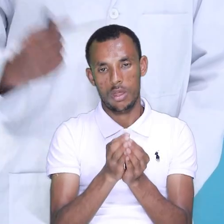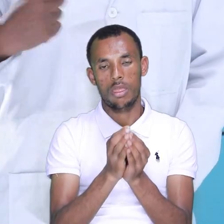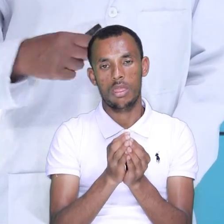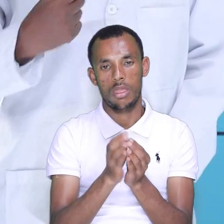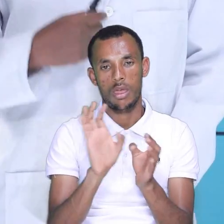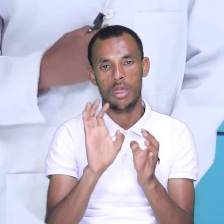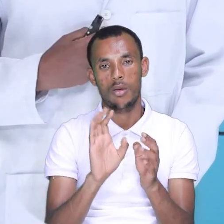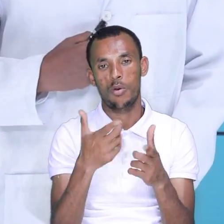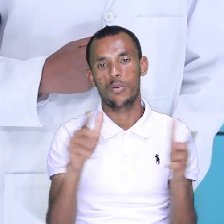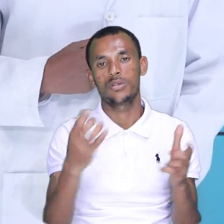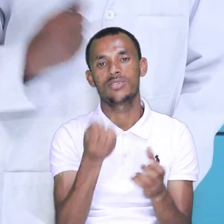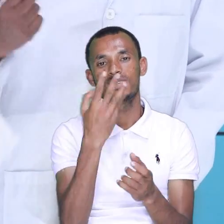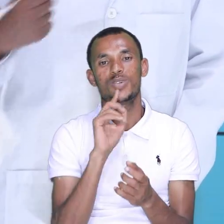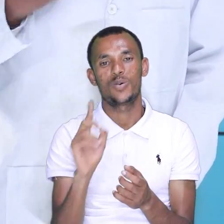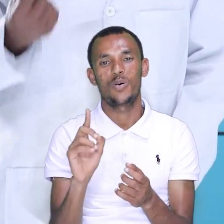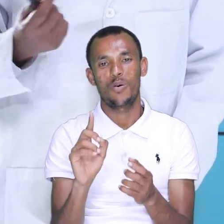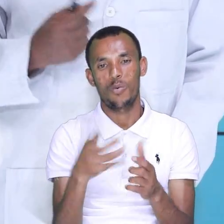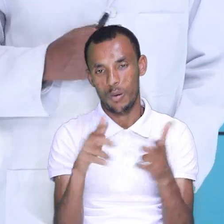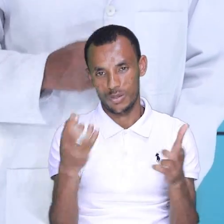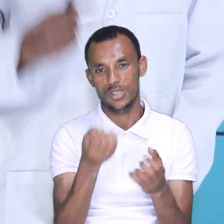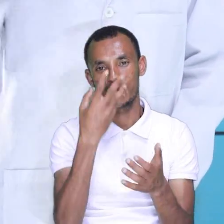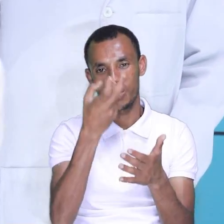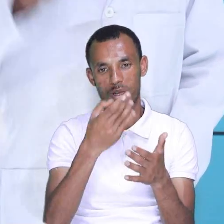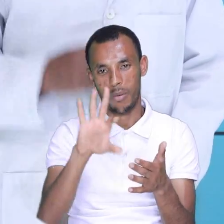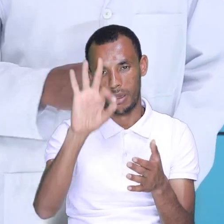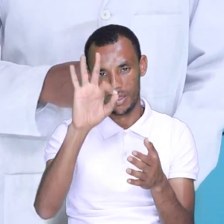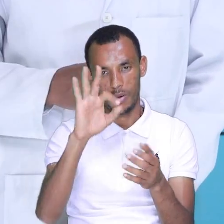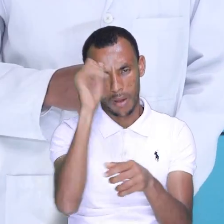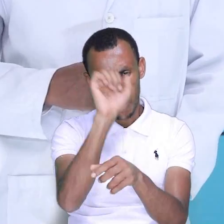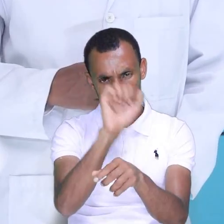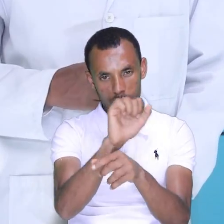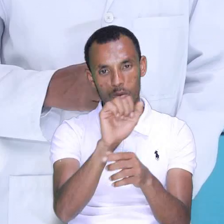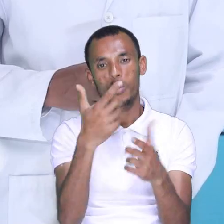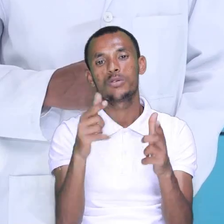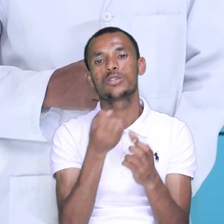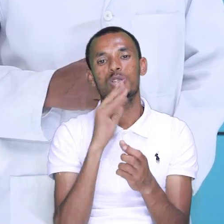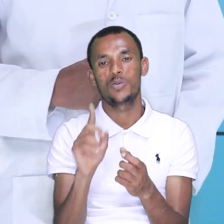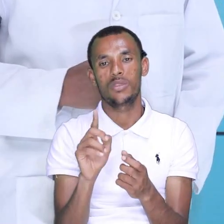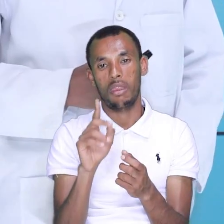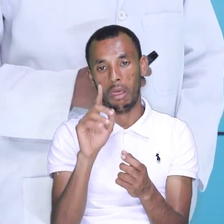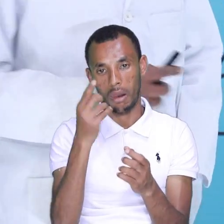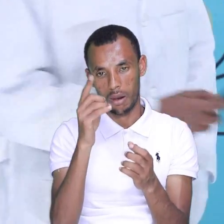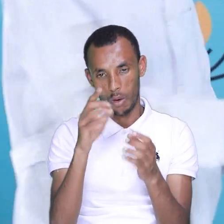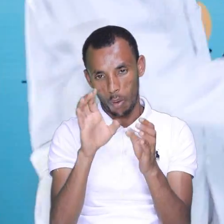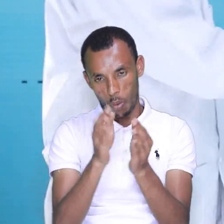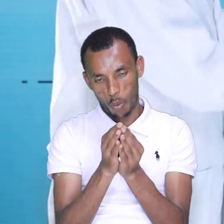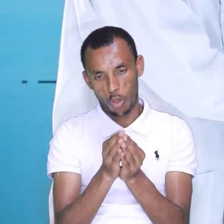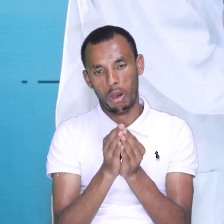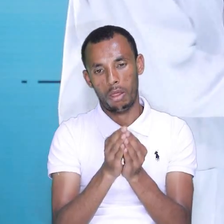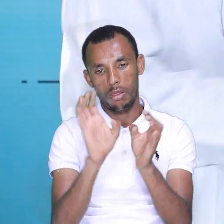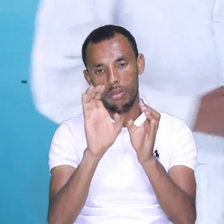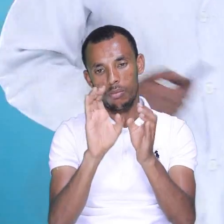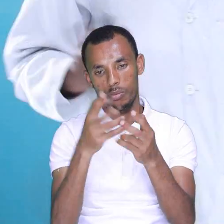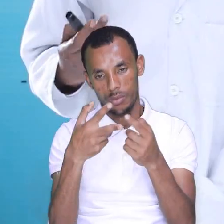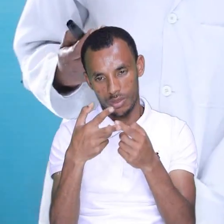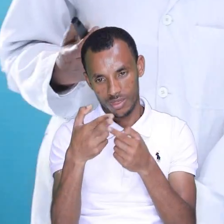what is the probability to be successful, to be a winner? This is the total number